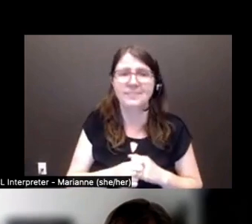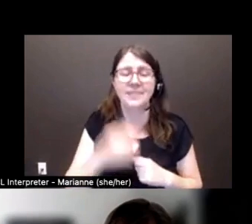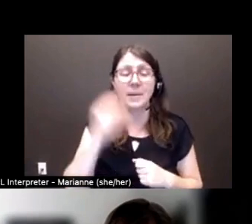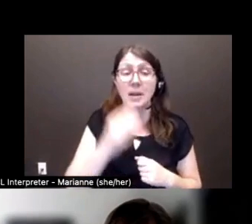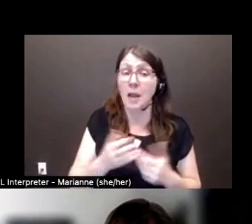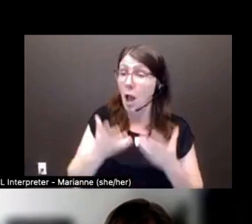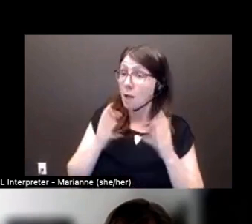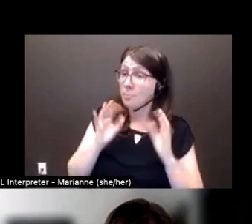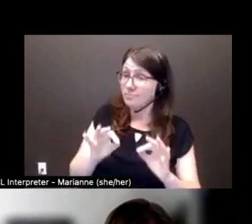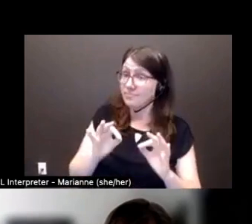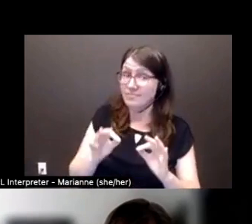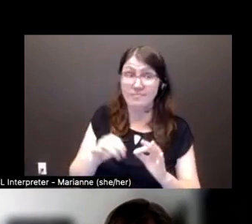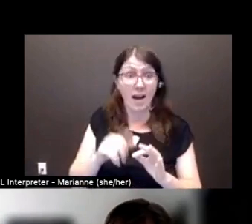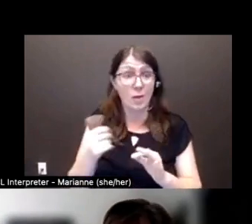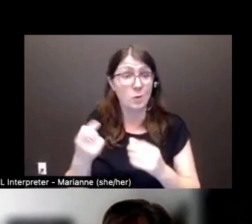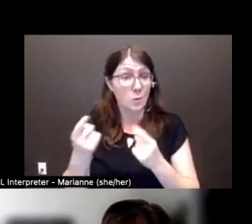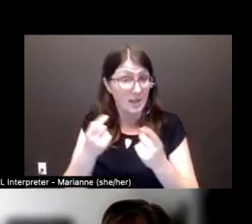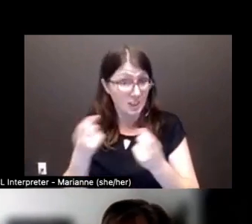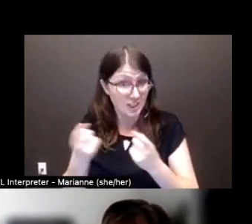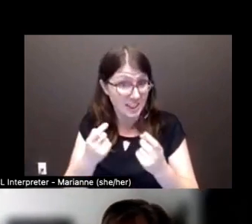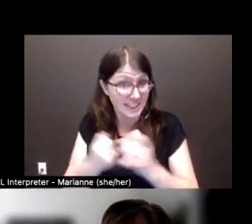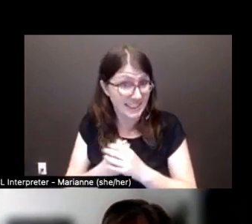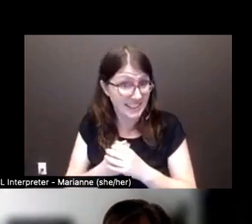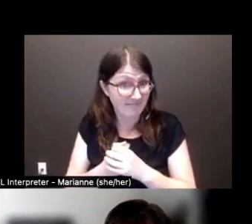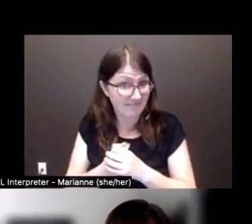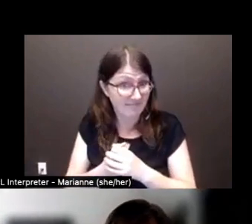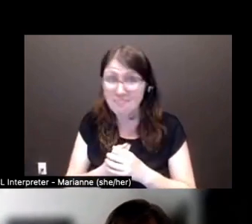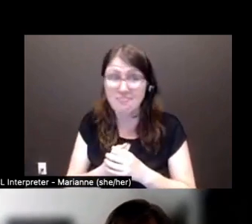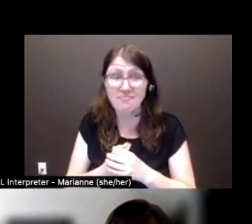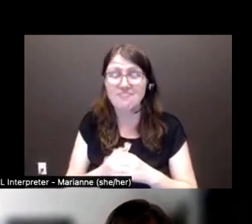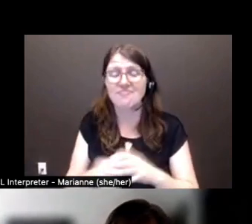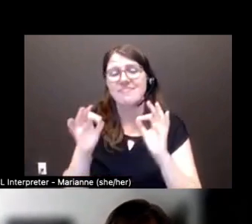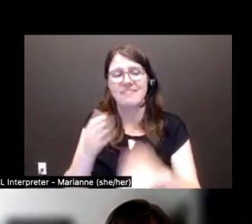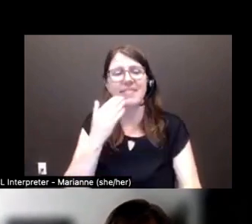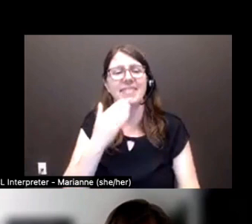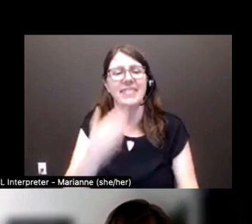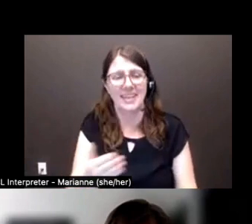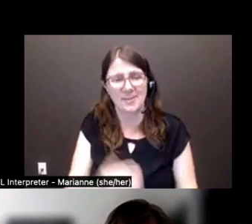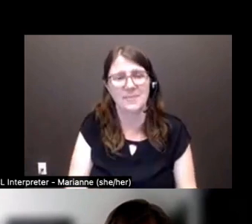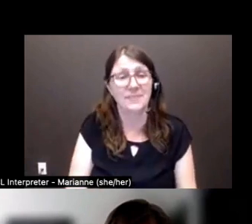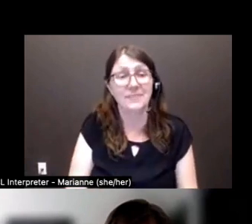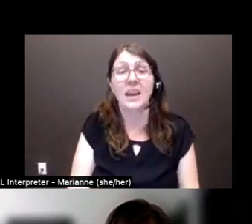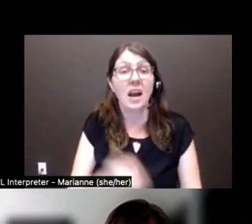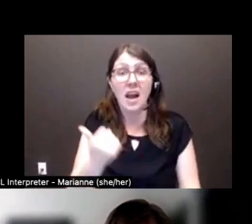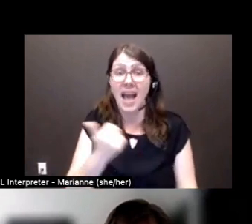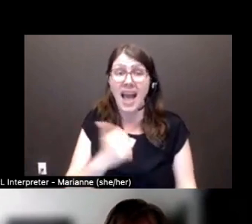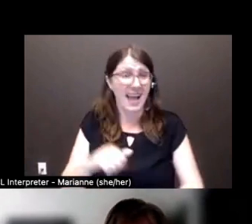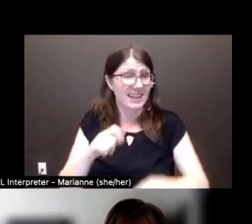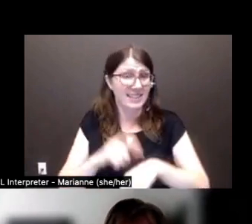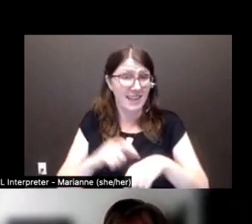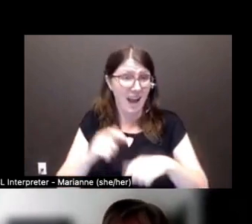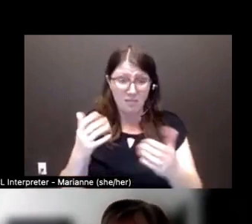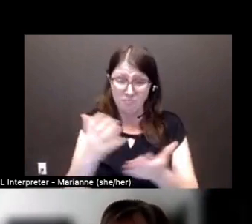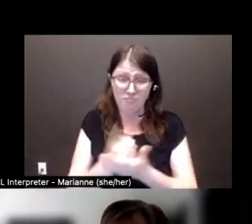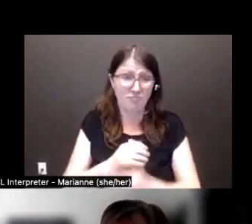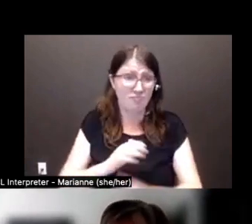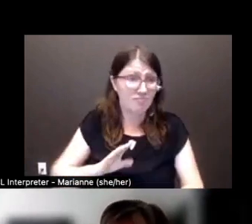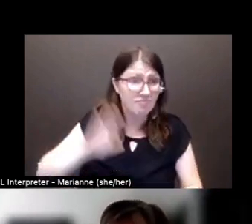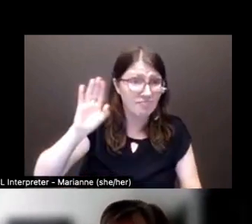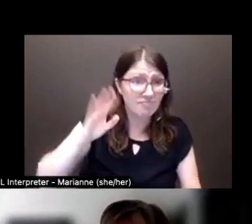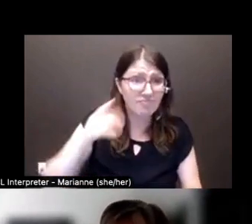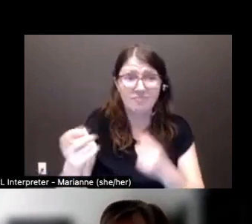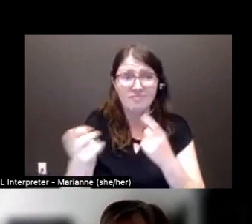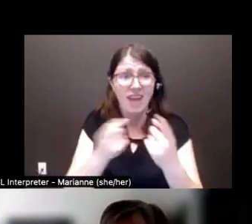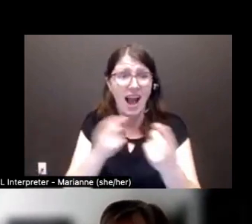No? Okay, perfect. Thank you, Susan. And then feel free to ask questions at any time. Even if we finish the session, you can reach out to me.